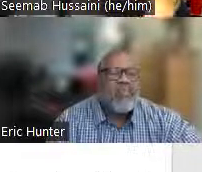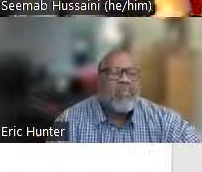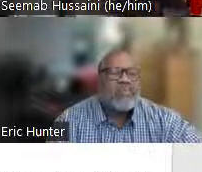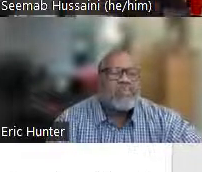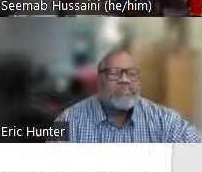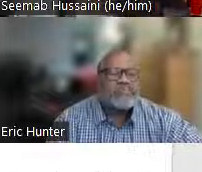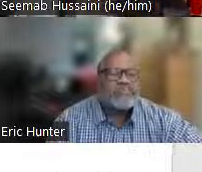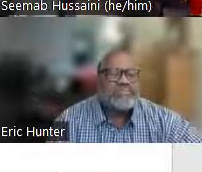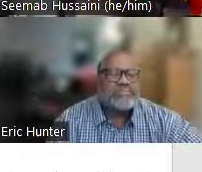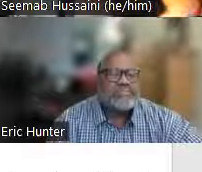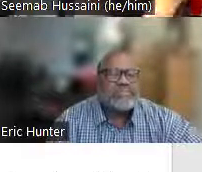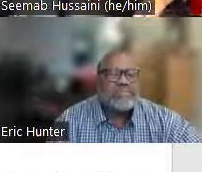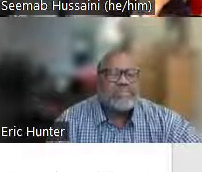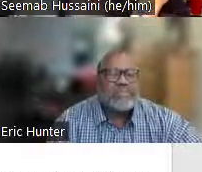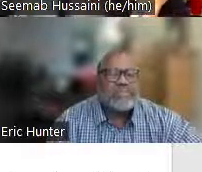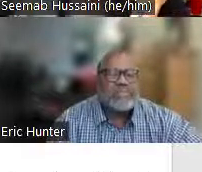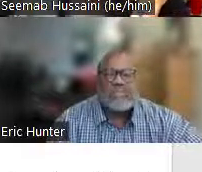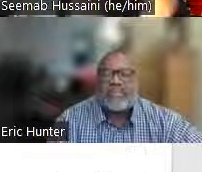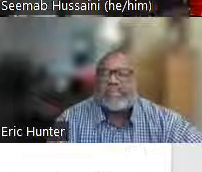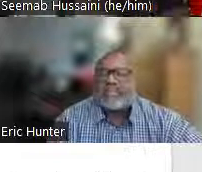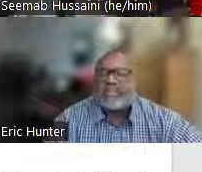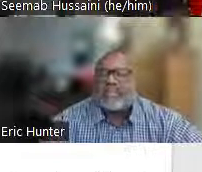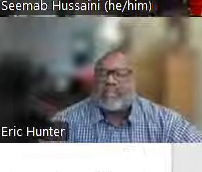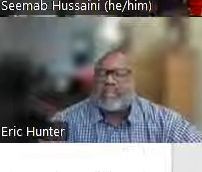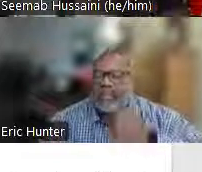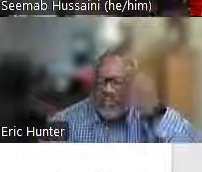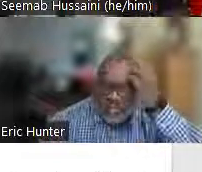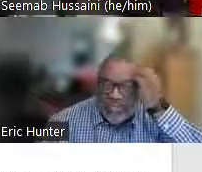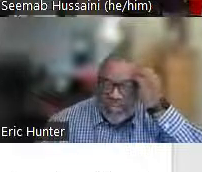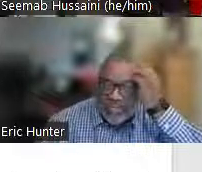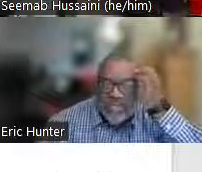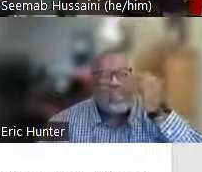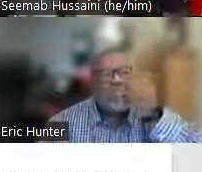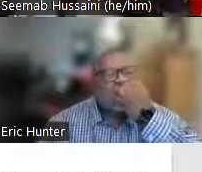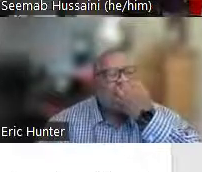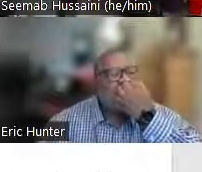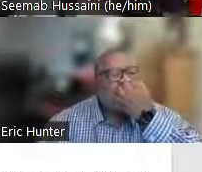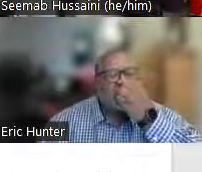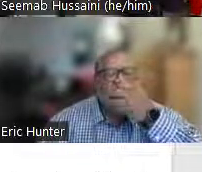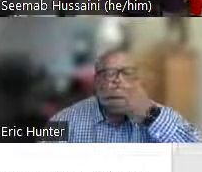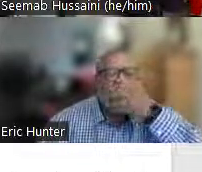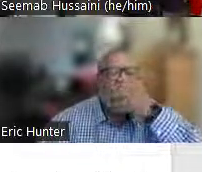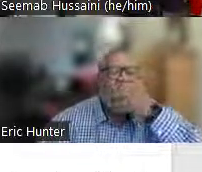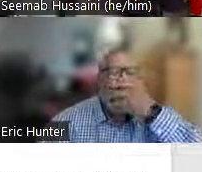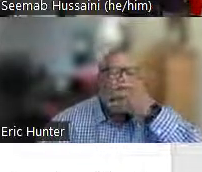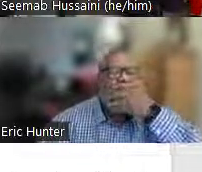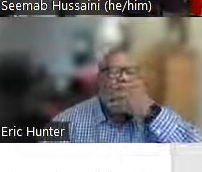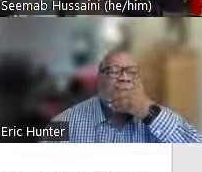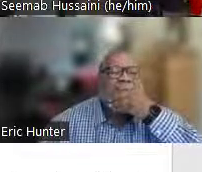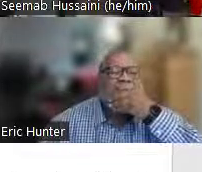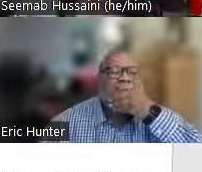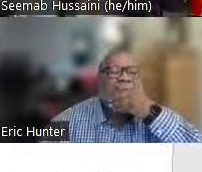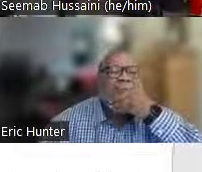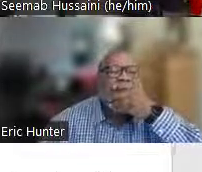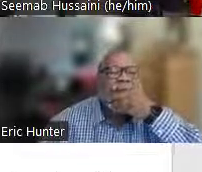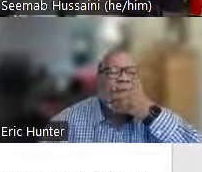All right, I think our added language here is, please feel free to provide publicly available information, for example,